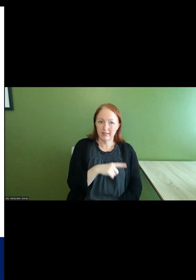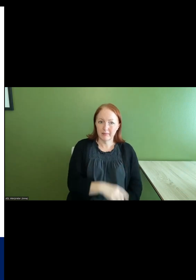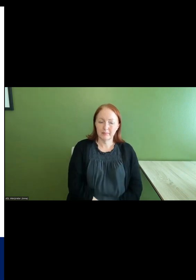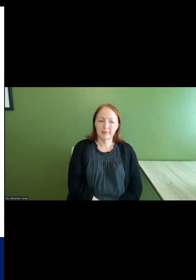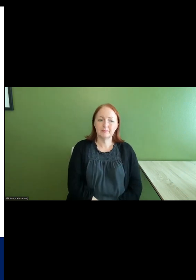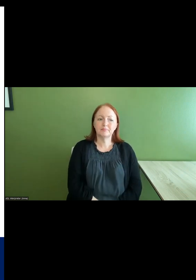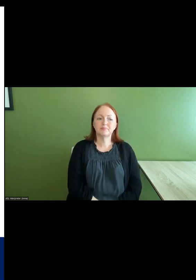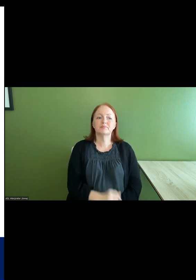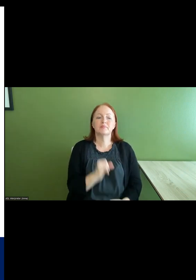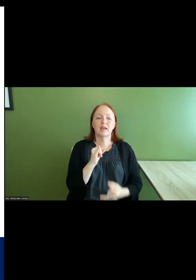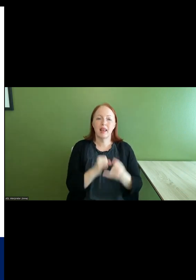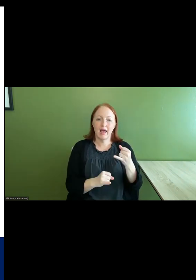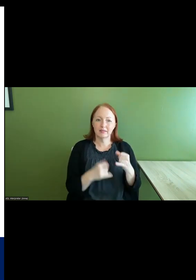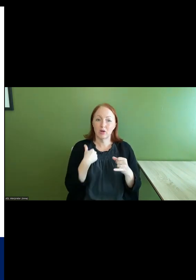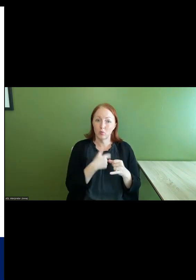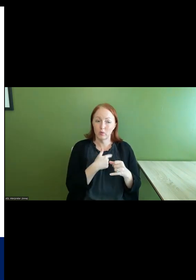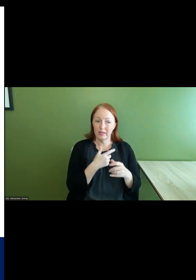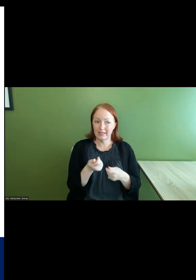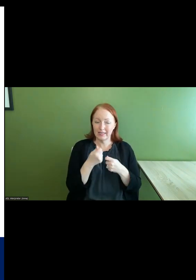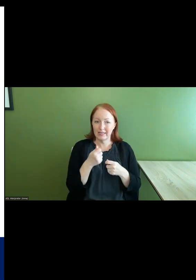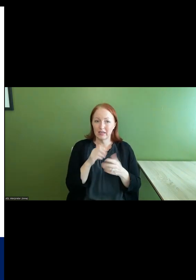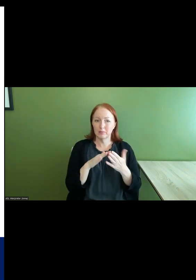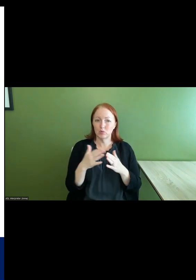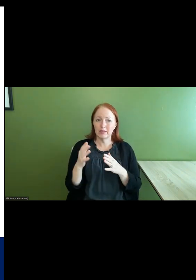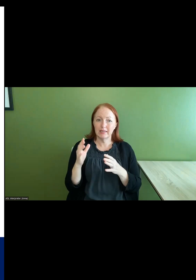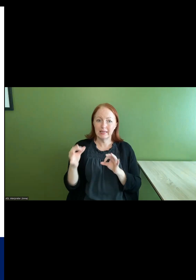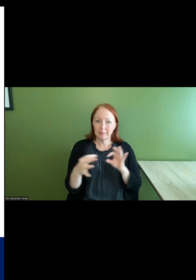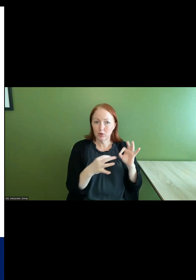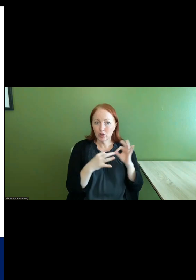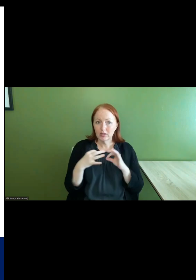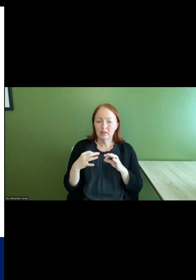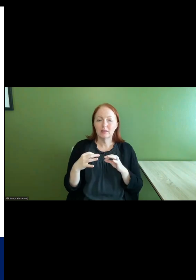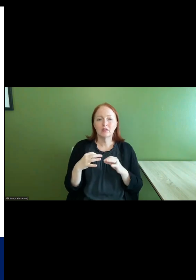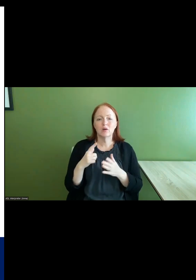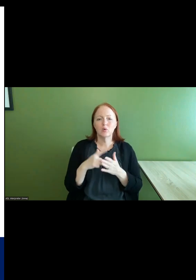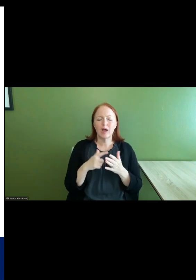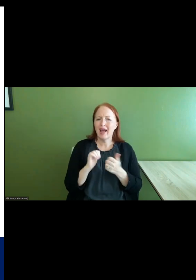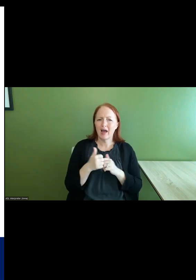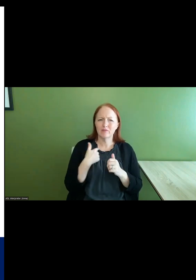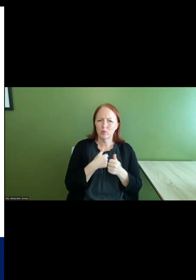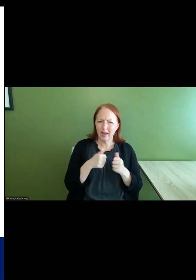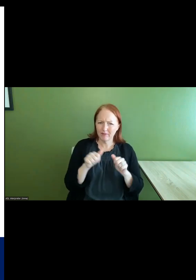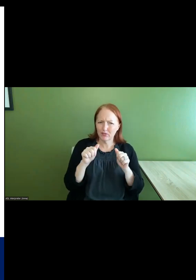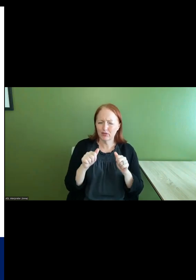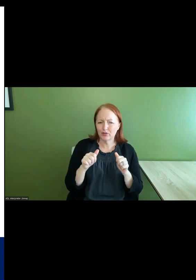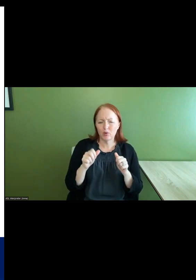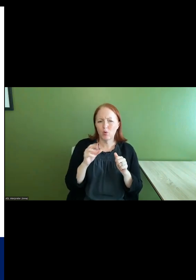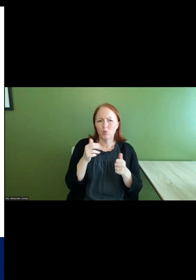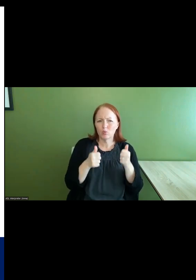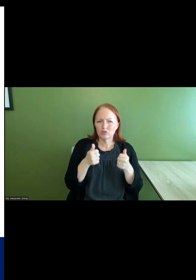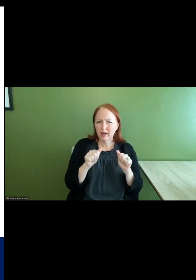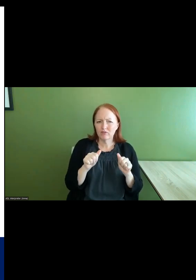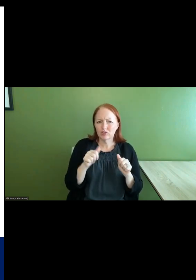then lastly, are we getting community input? What efforts have been made, or which efforts